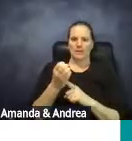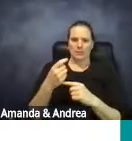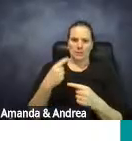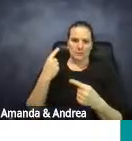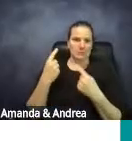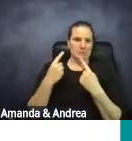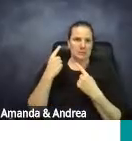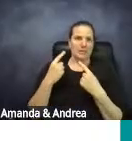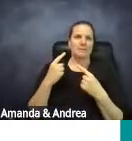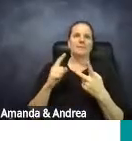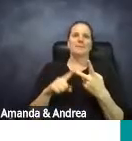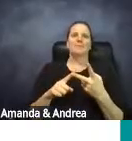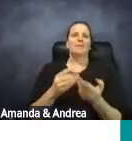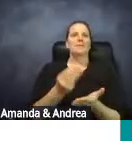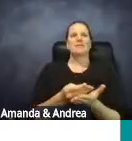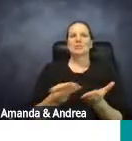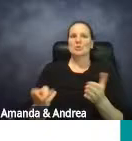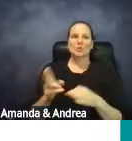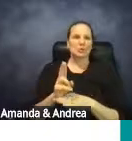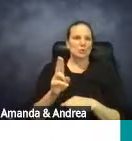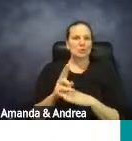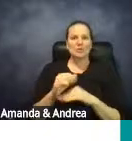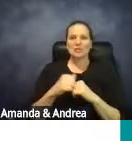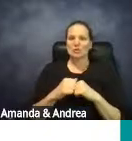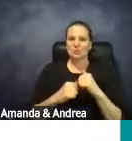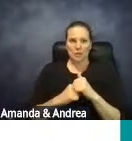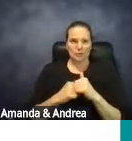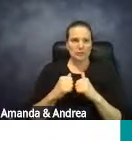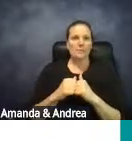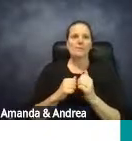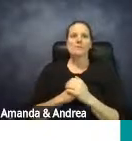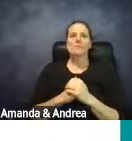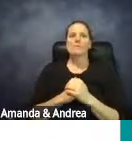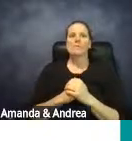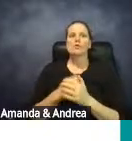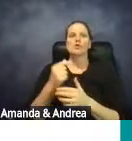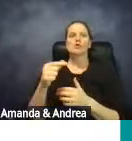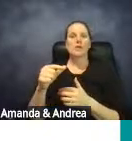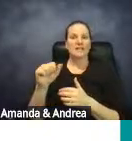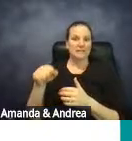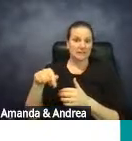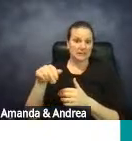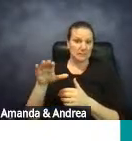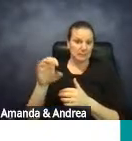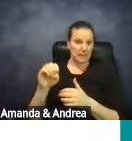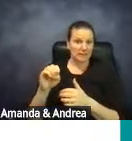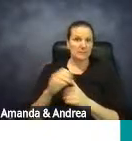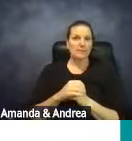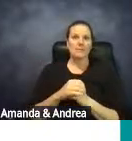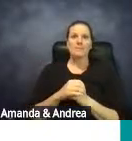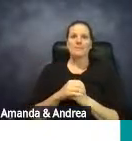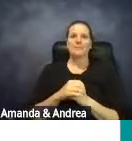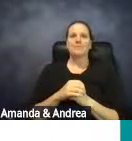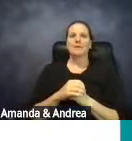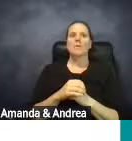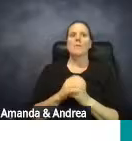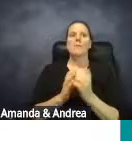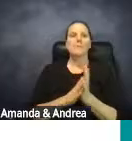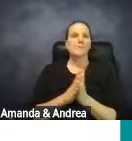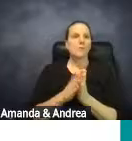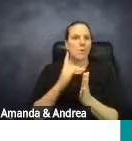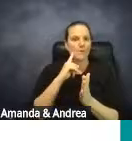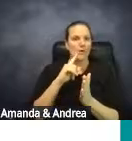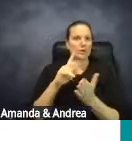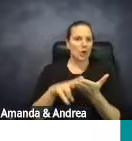so everything from materials used in construction to green spaces and incentives for contractors to incorporate